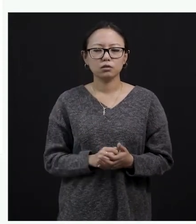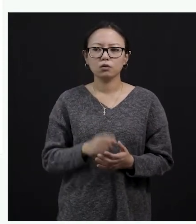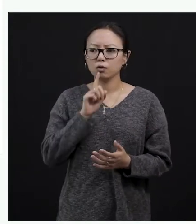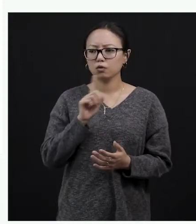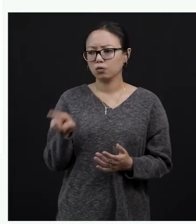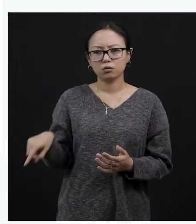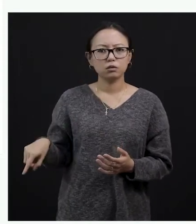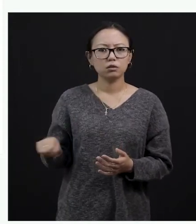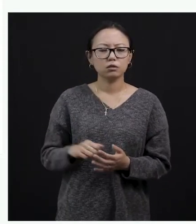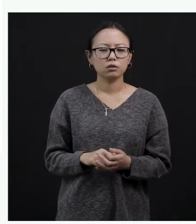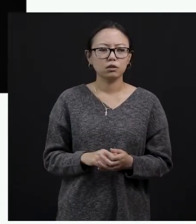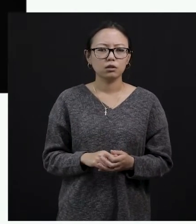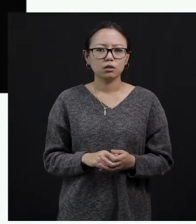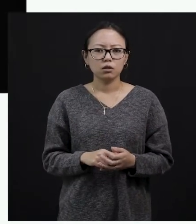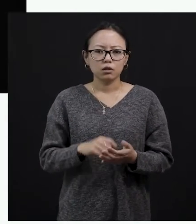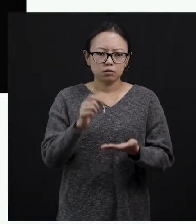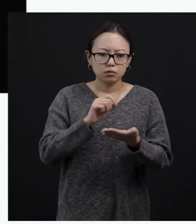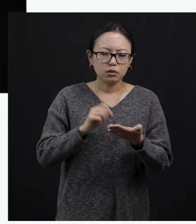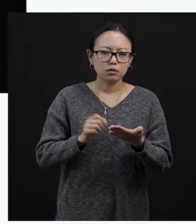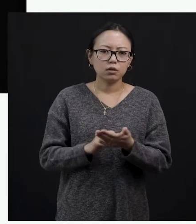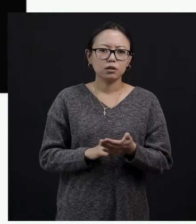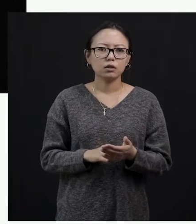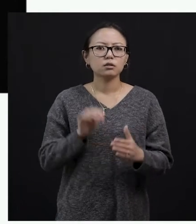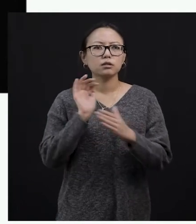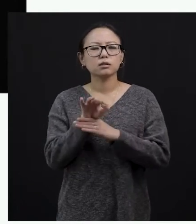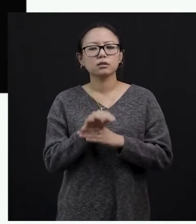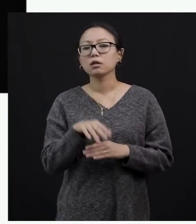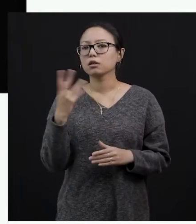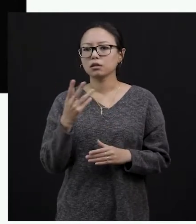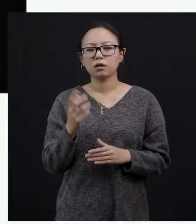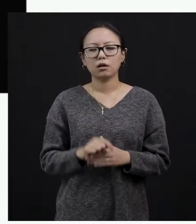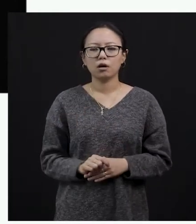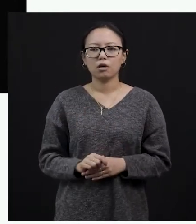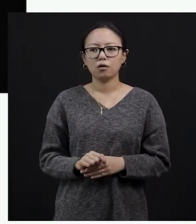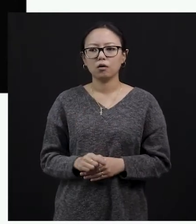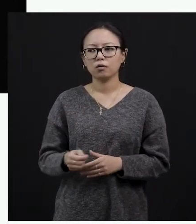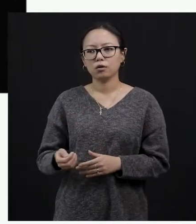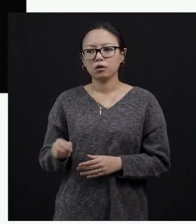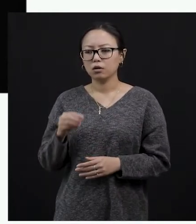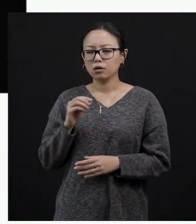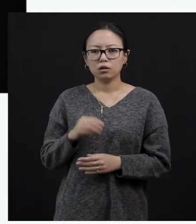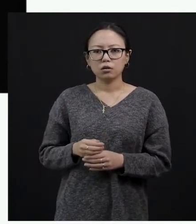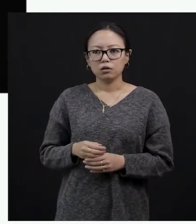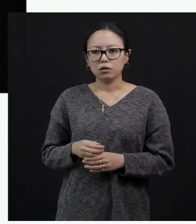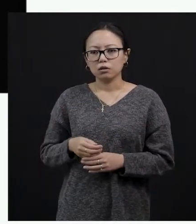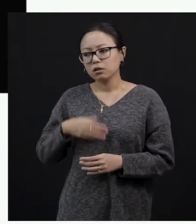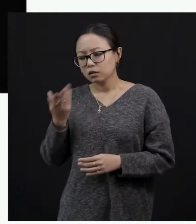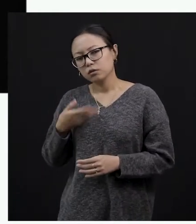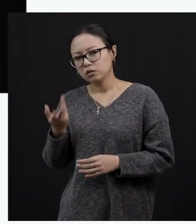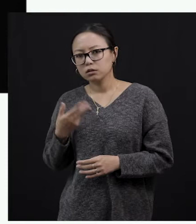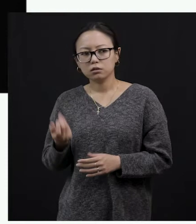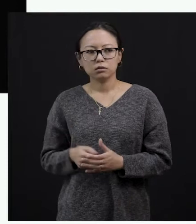to send it, okay? So Lidong's father told her that there are so many ways